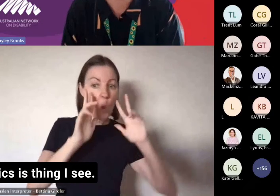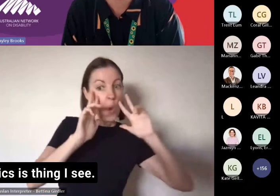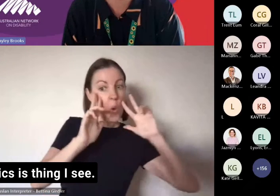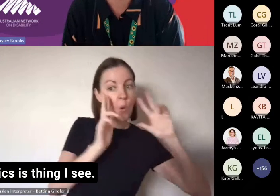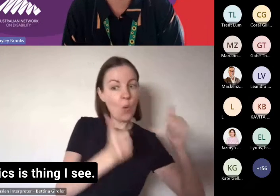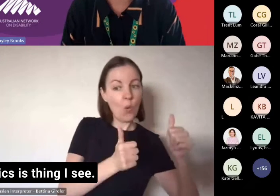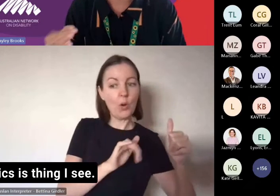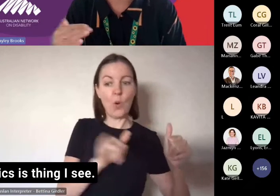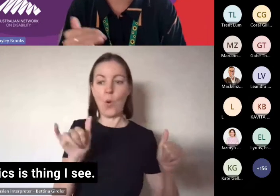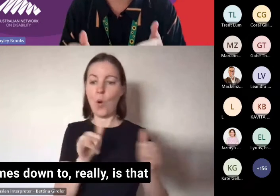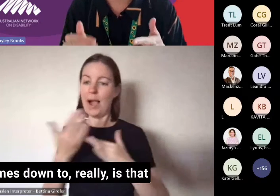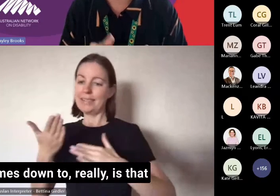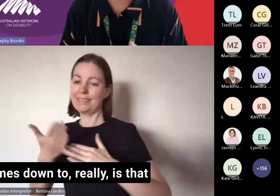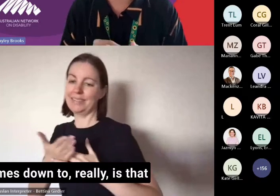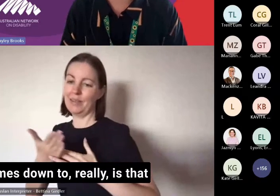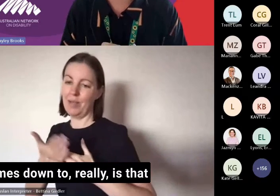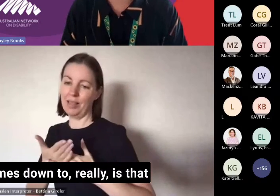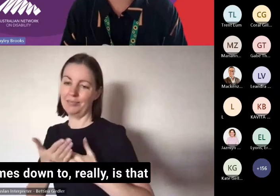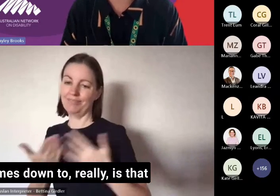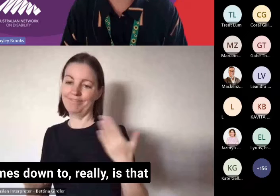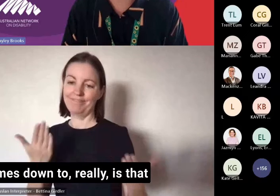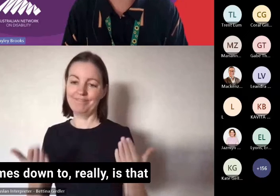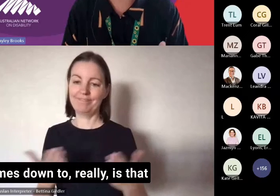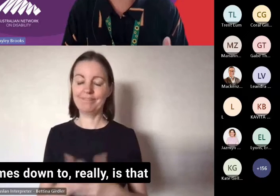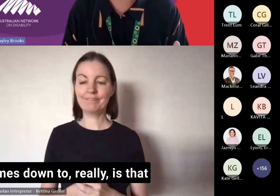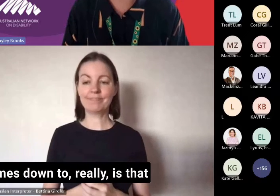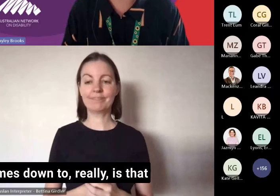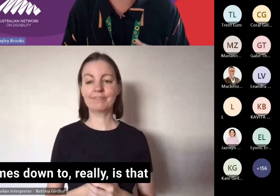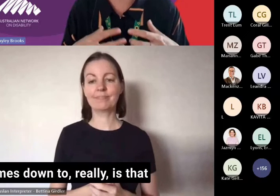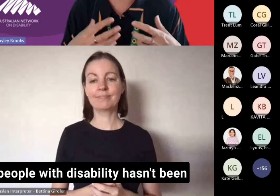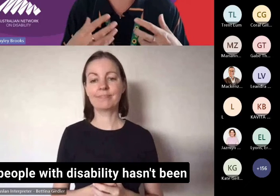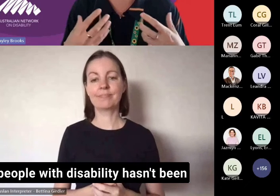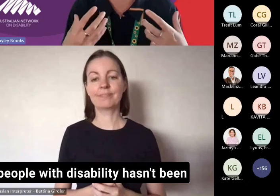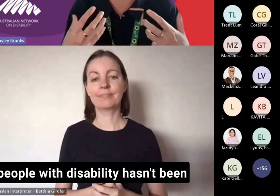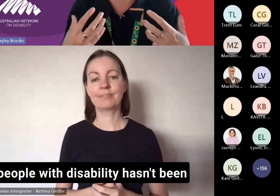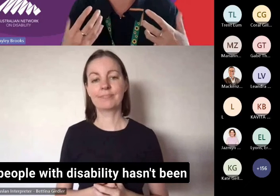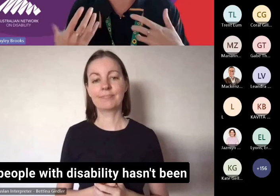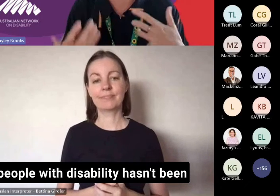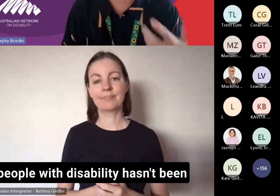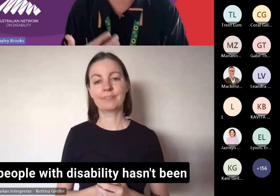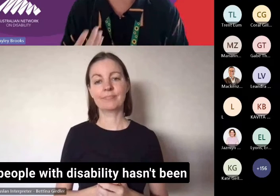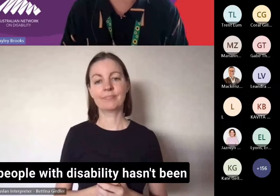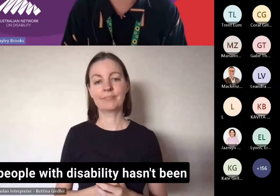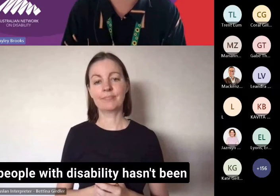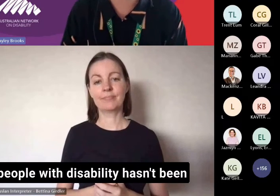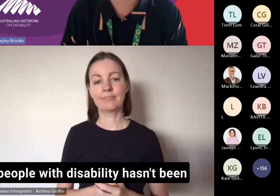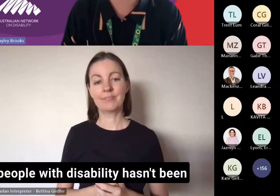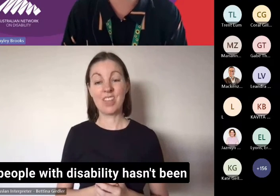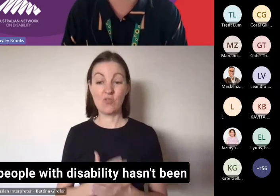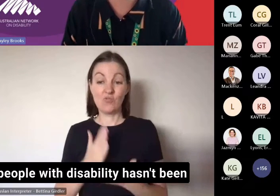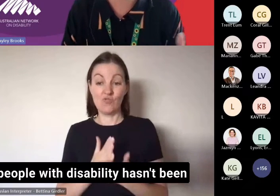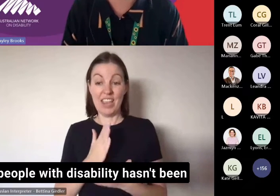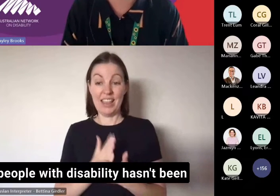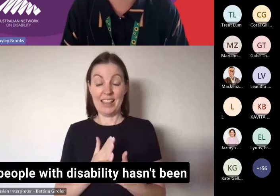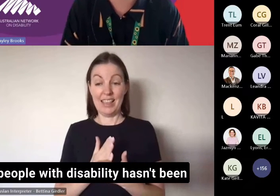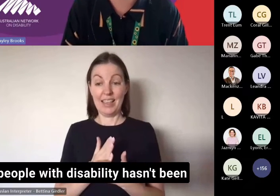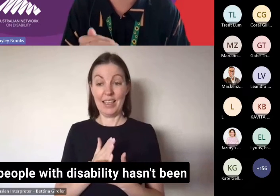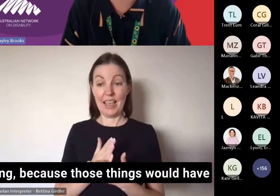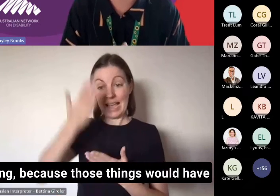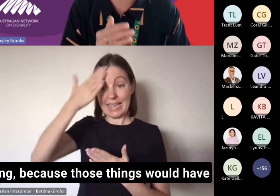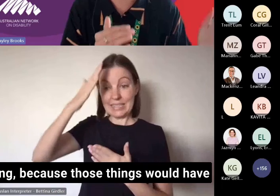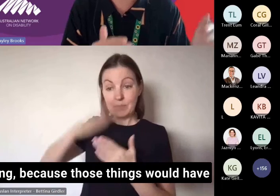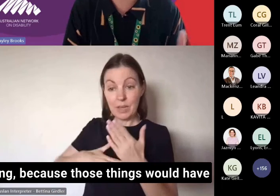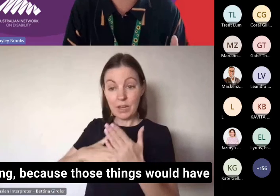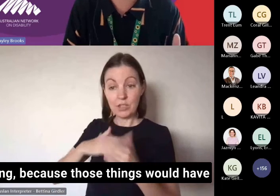something I see. But what that comes down to really is that the lived experience of people with disability hasn't